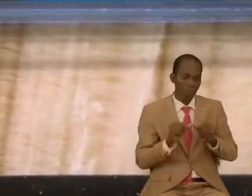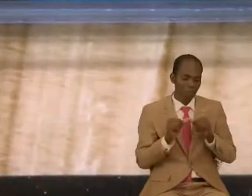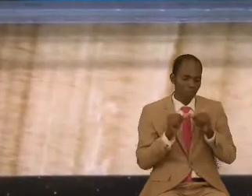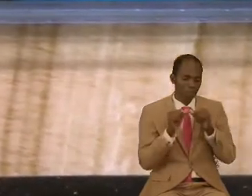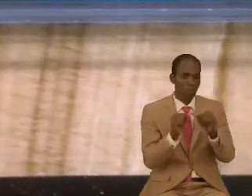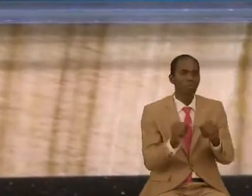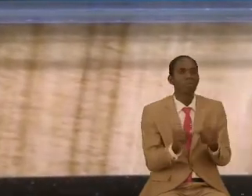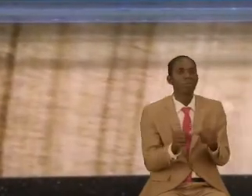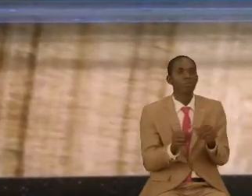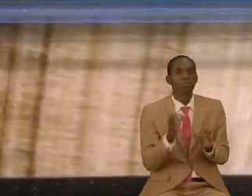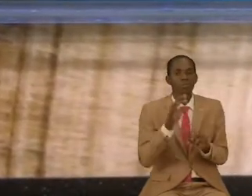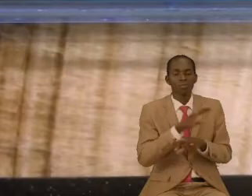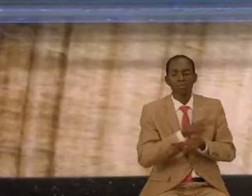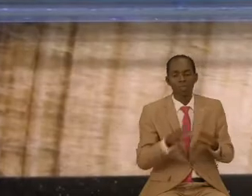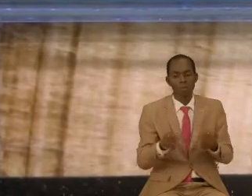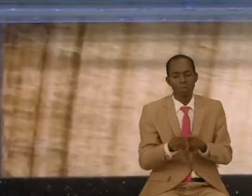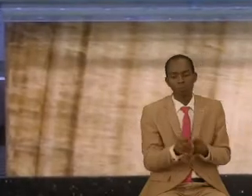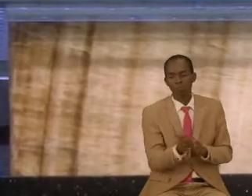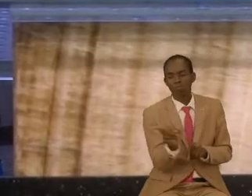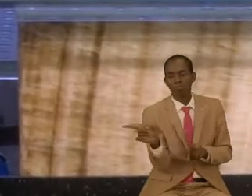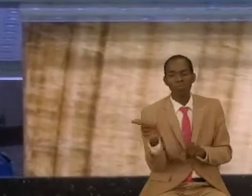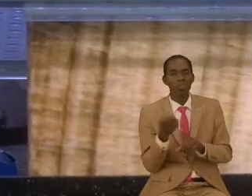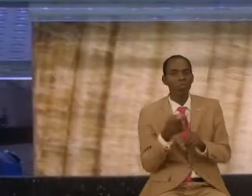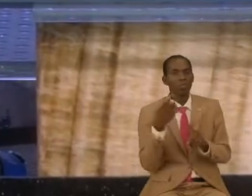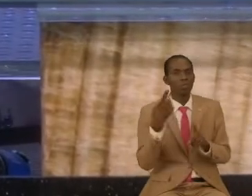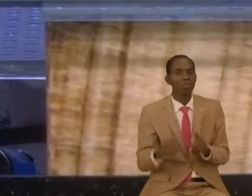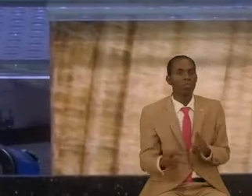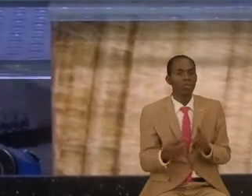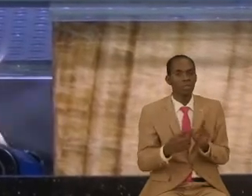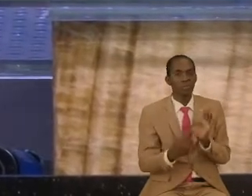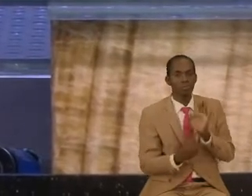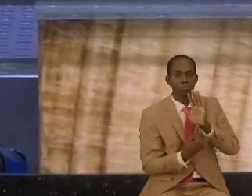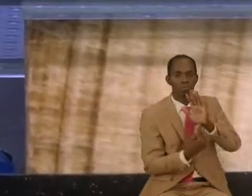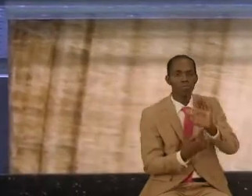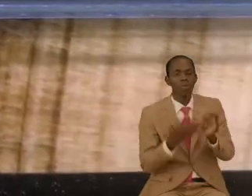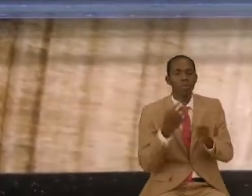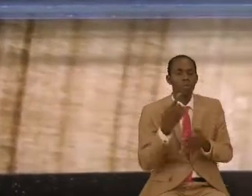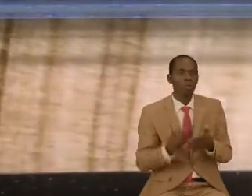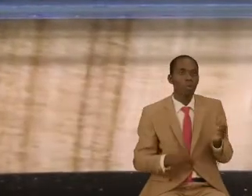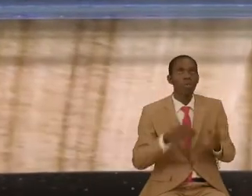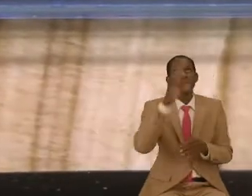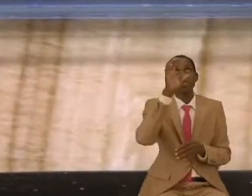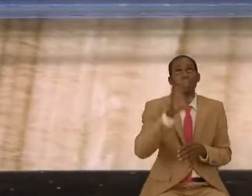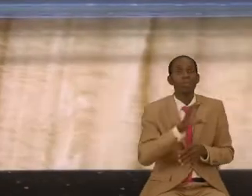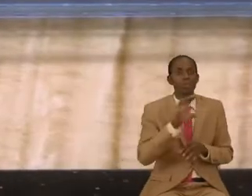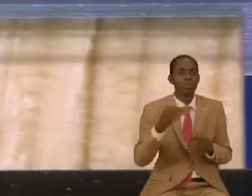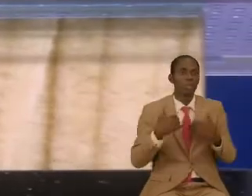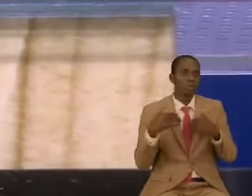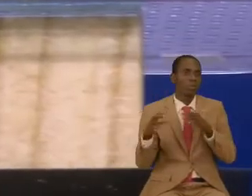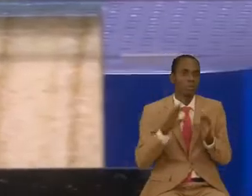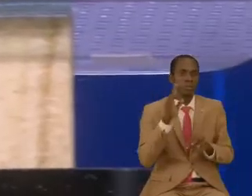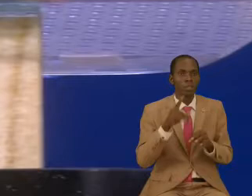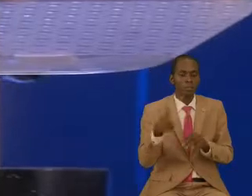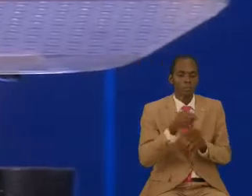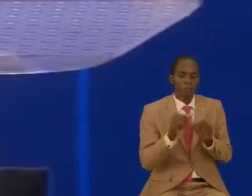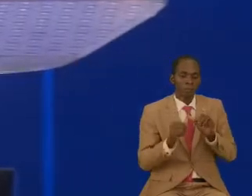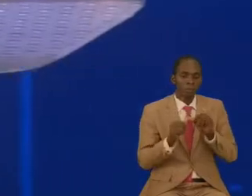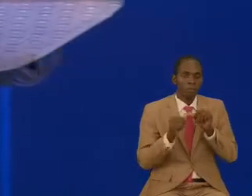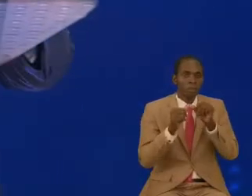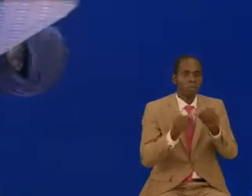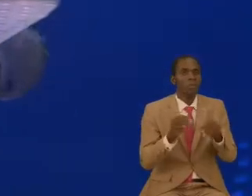you don't deviate from the revelation of what the cross has done, if ye continue in the